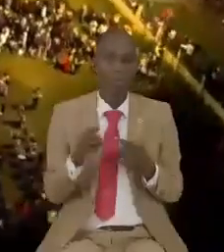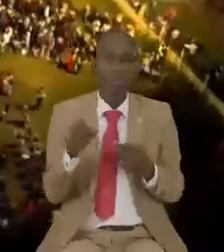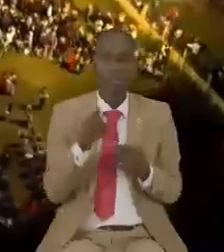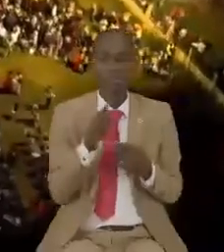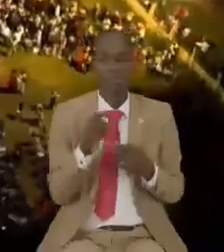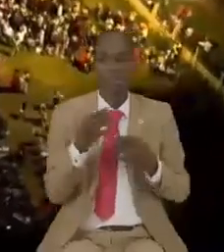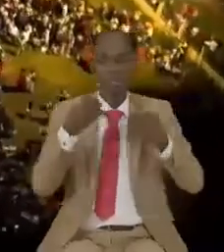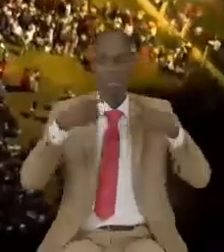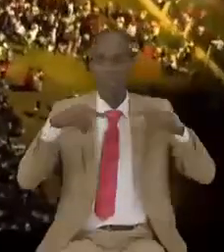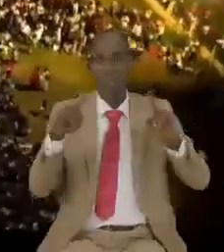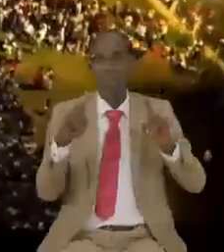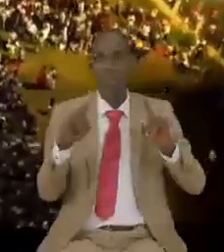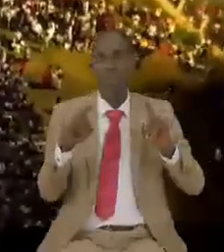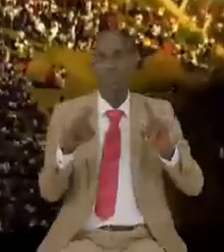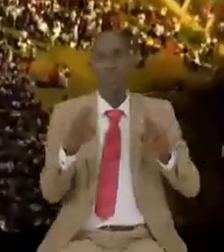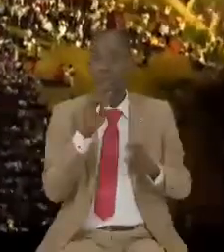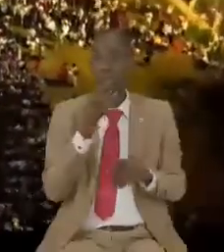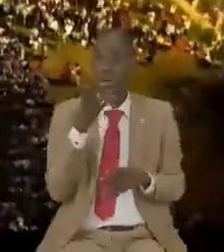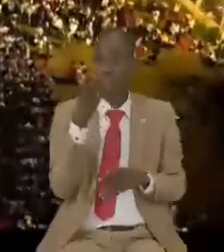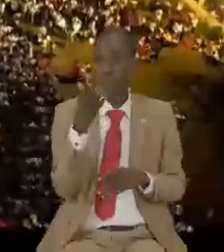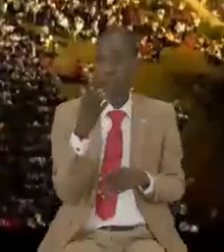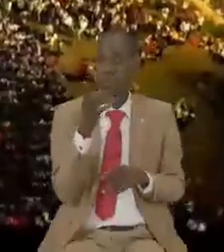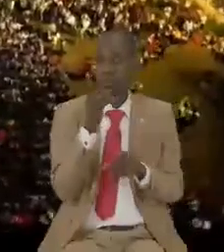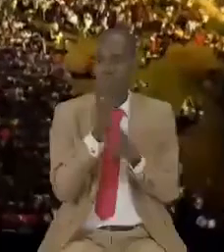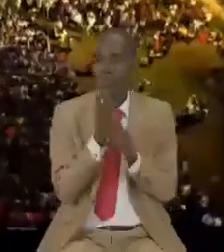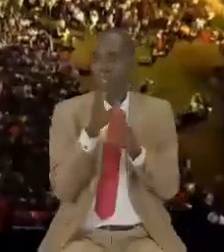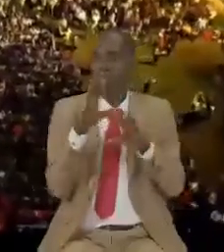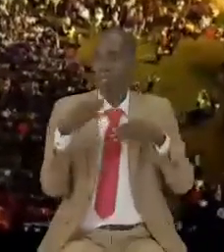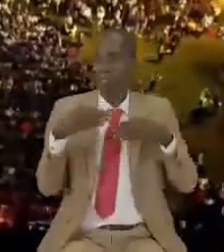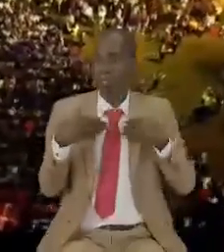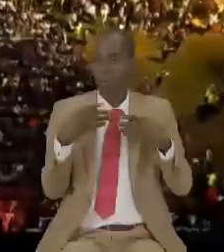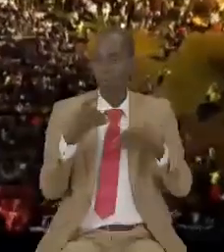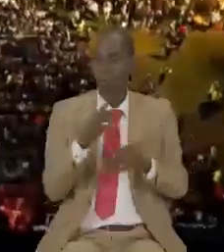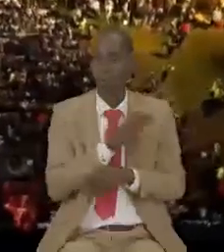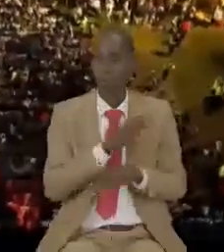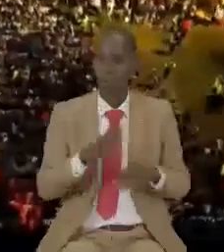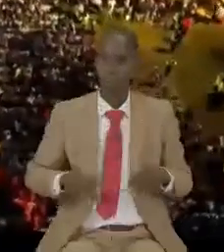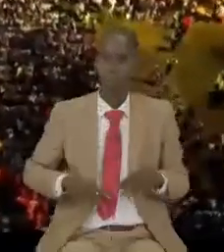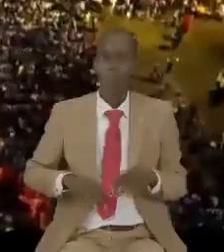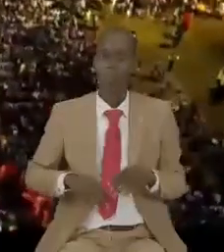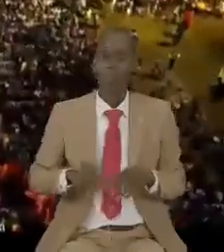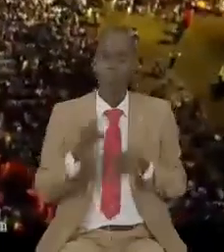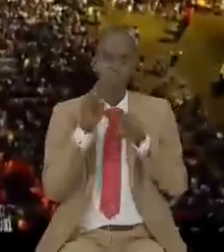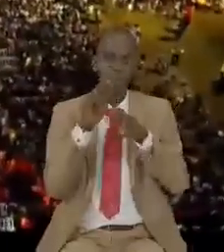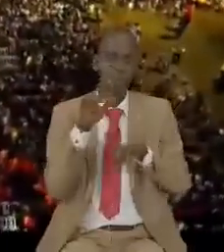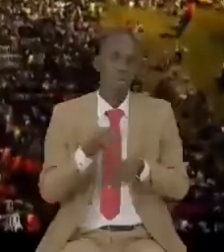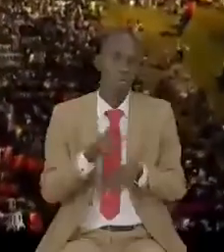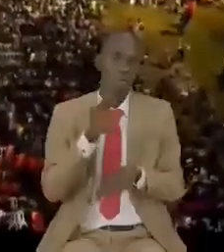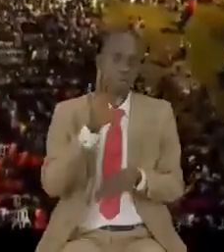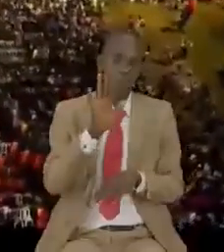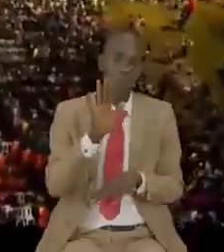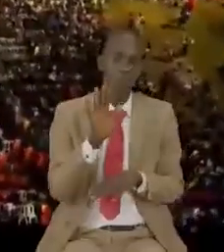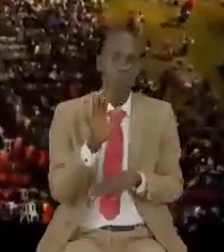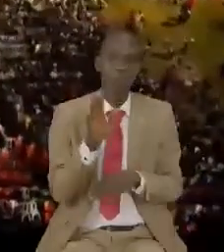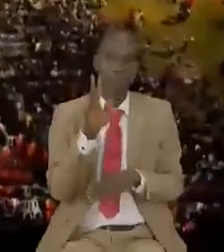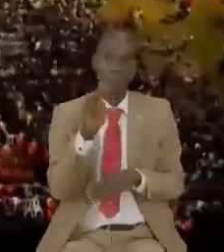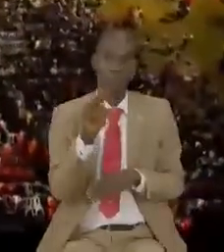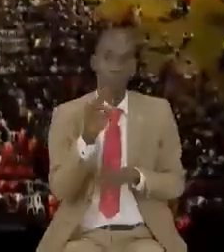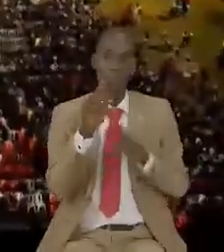listening, and you gave your life to Christ. Check your screen. There is a link